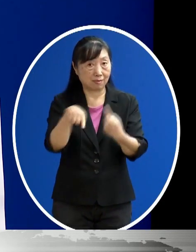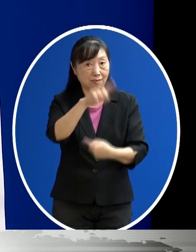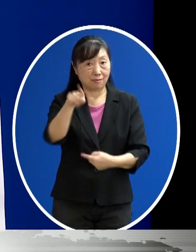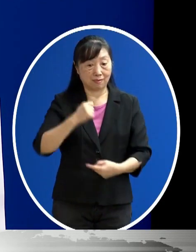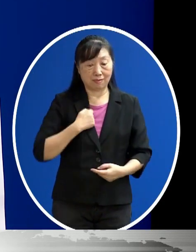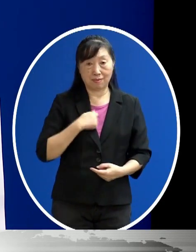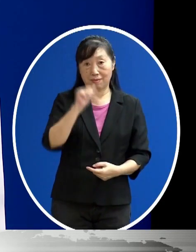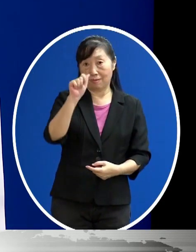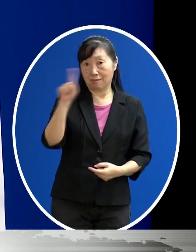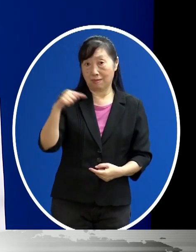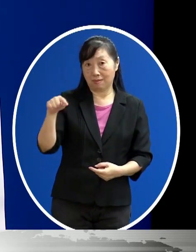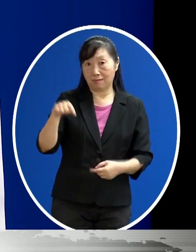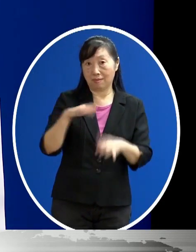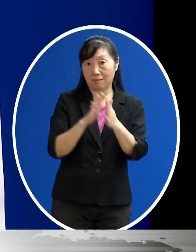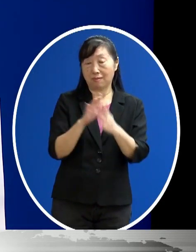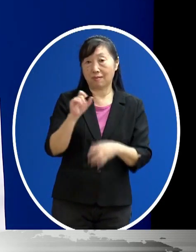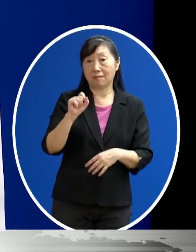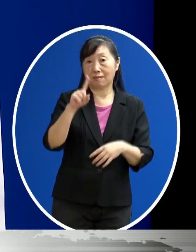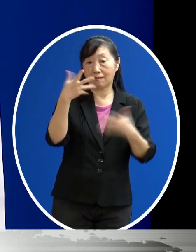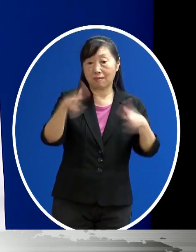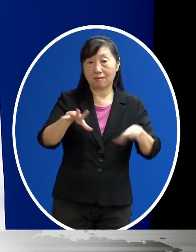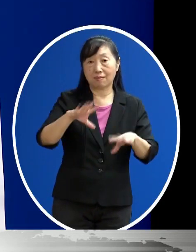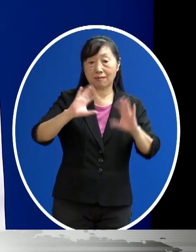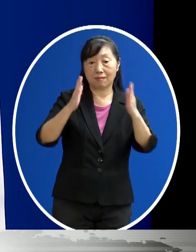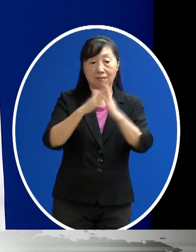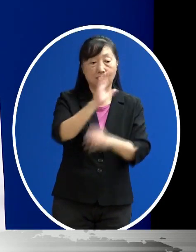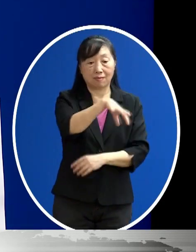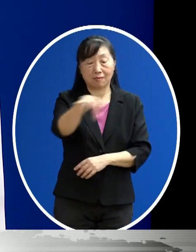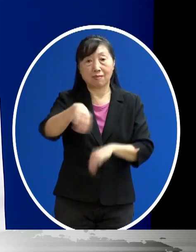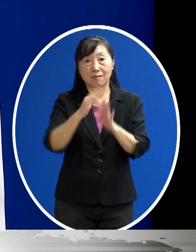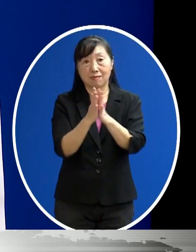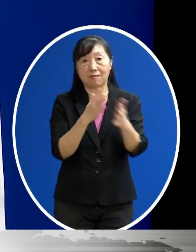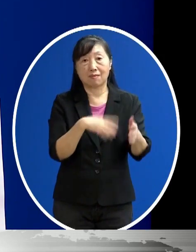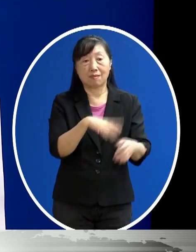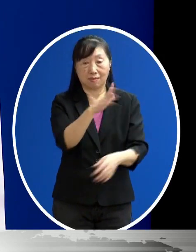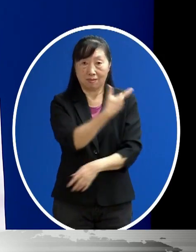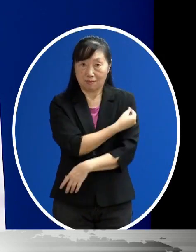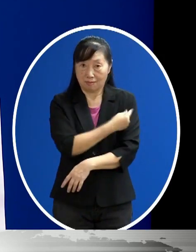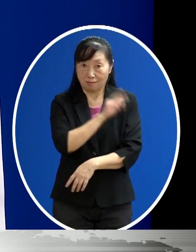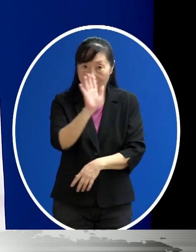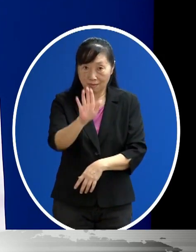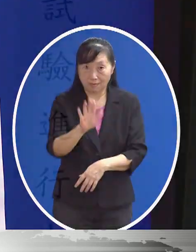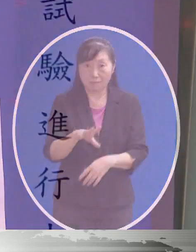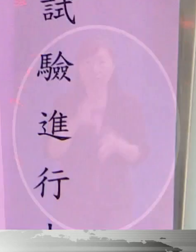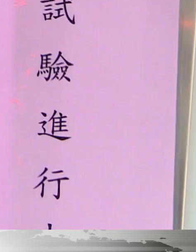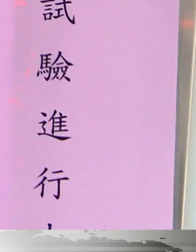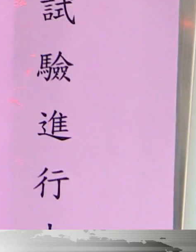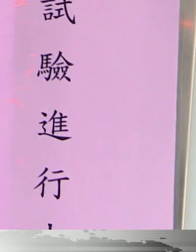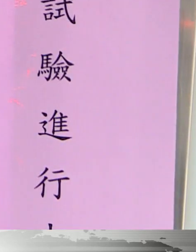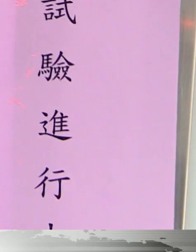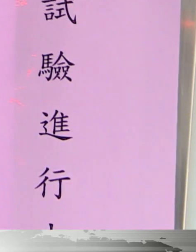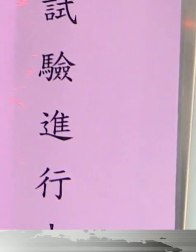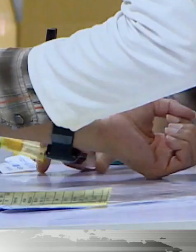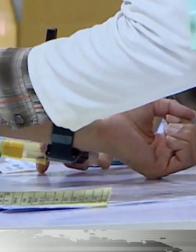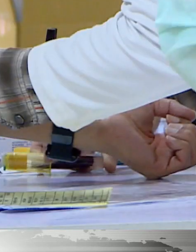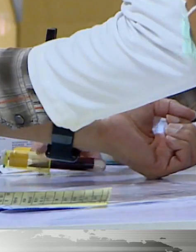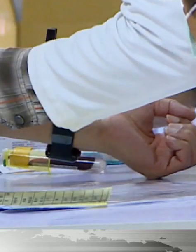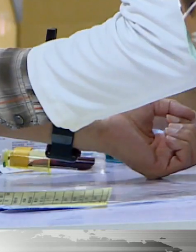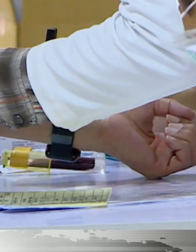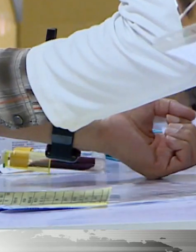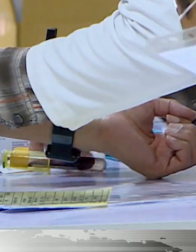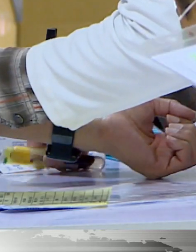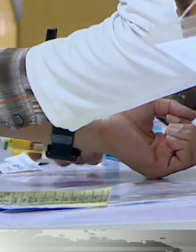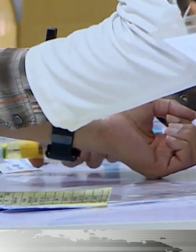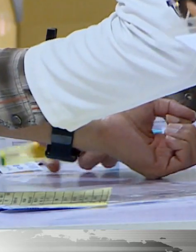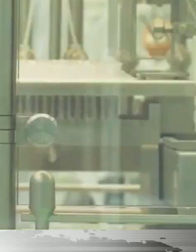with a 95% confidence interval. That greatly exceeds the required 50%. FDA Director General Wu